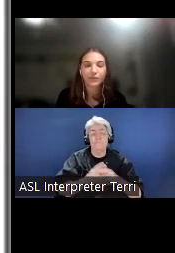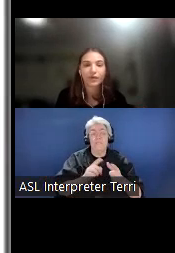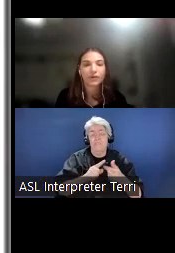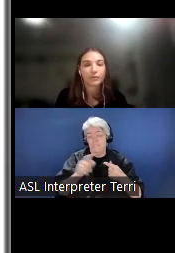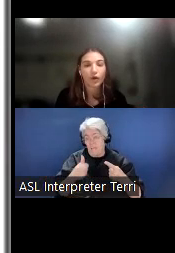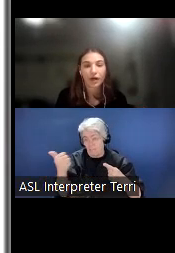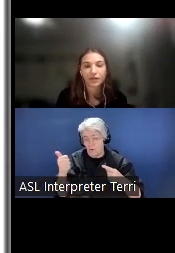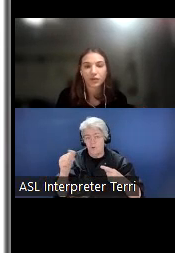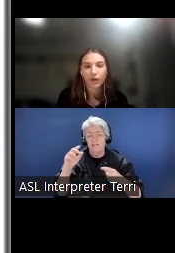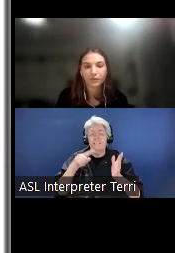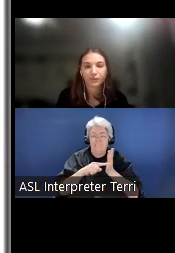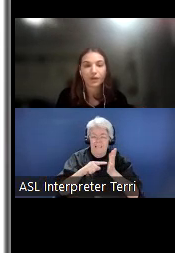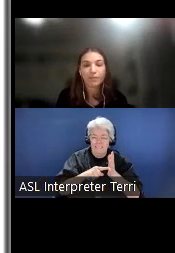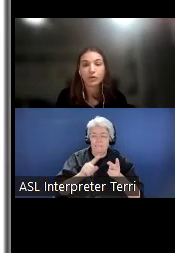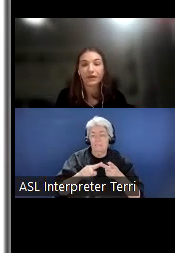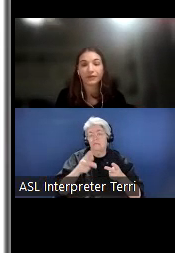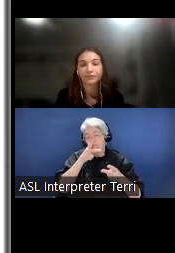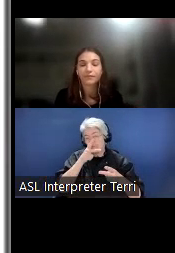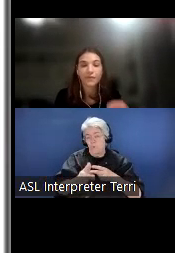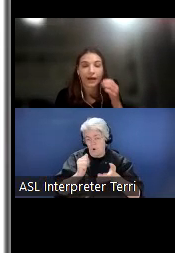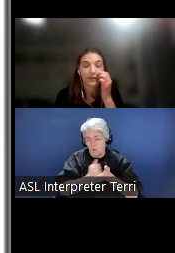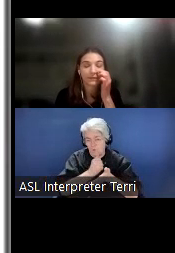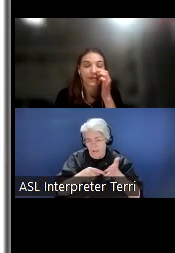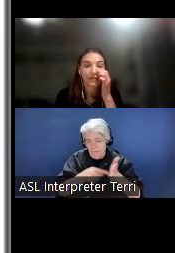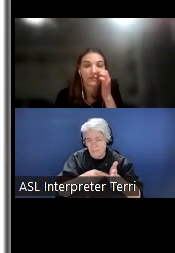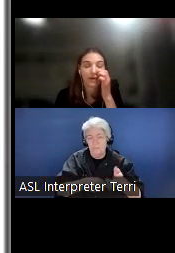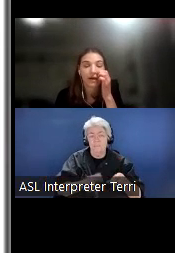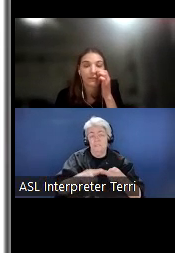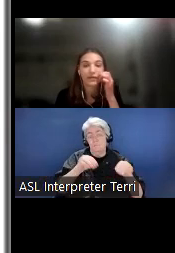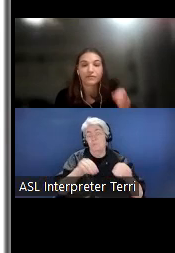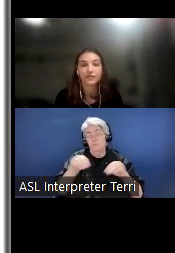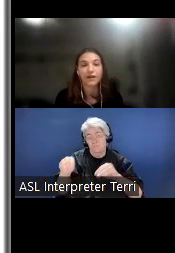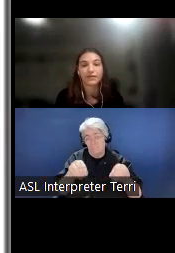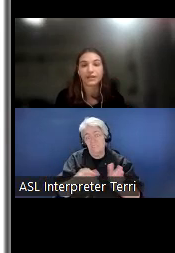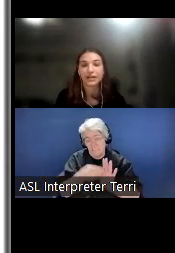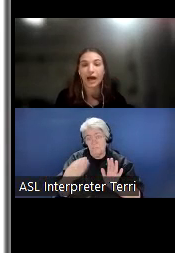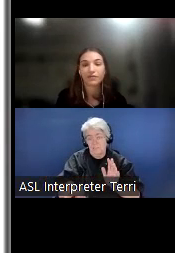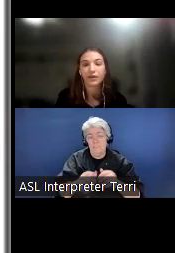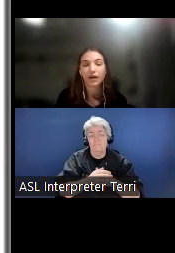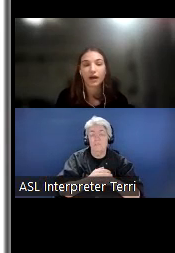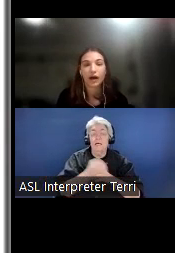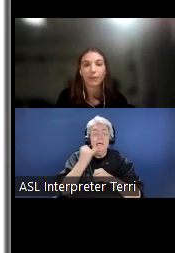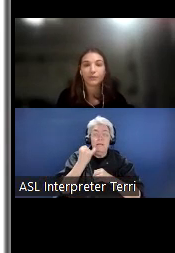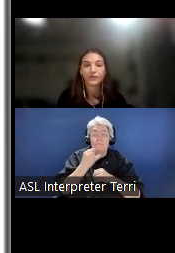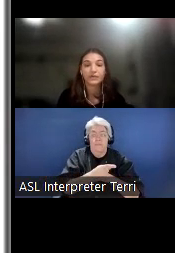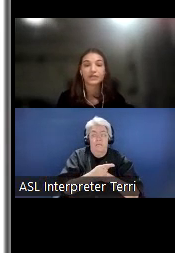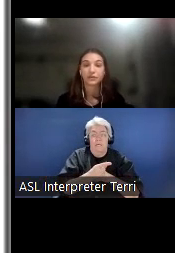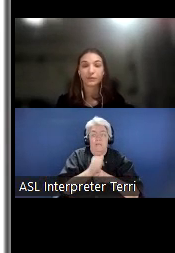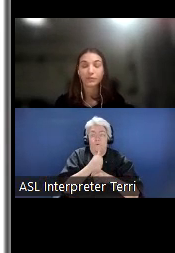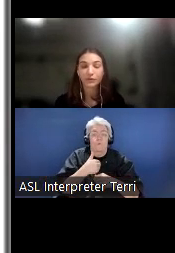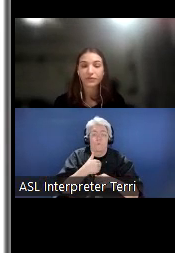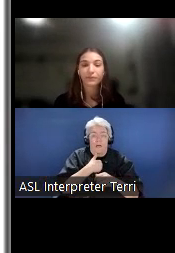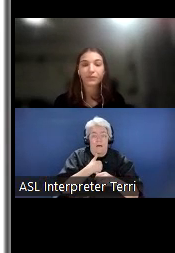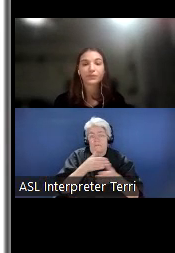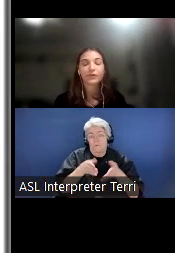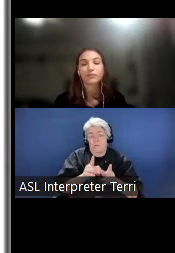debt, poor credit score, moving. That could be expensive if the survivor doesn't have the means